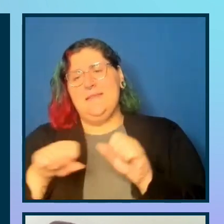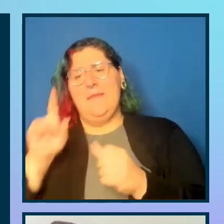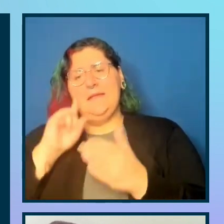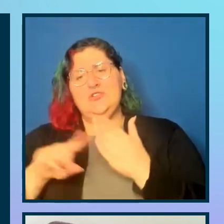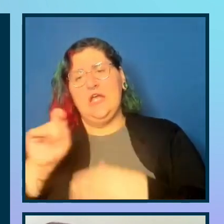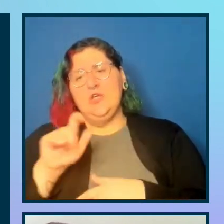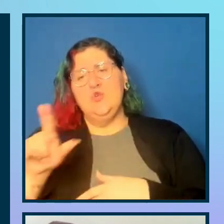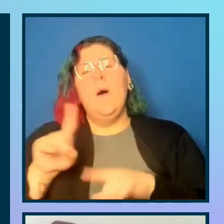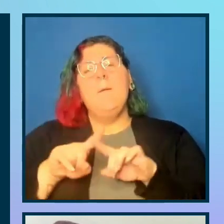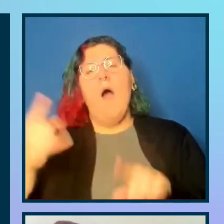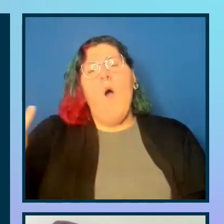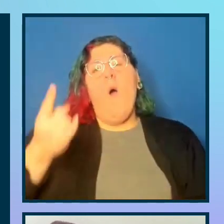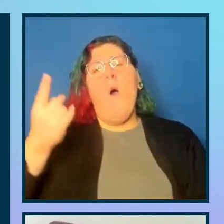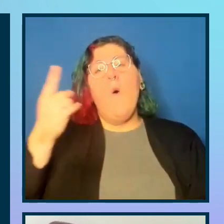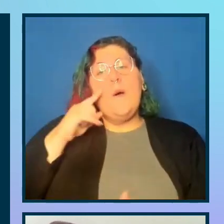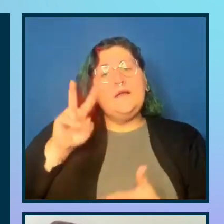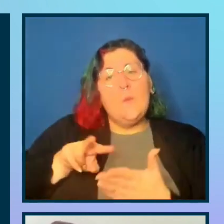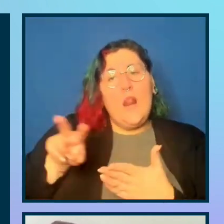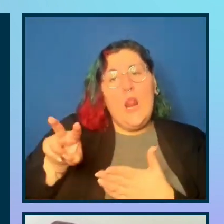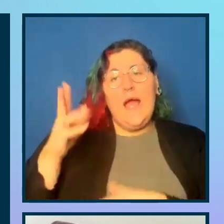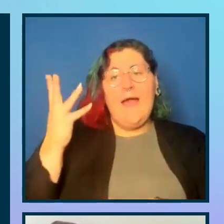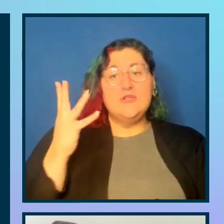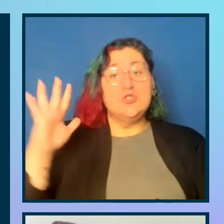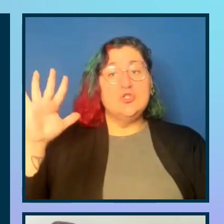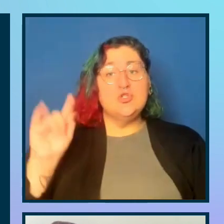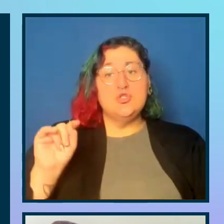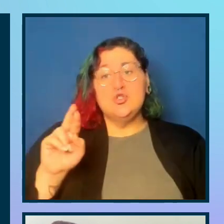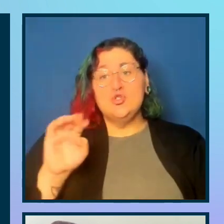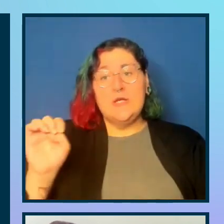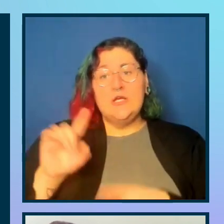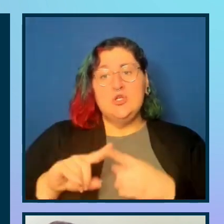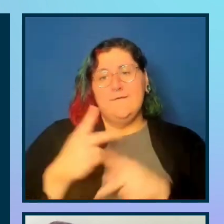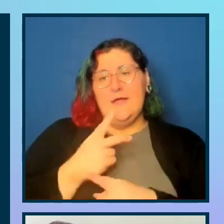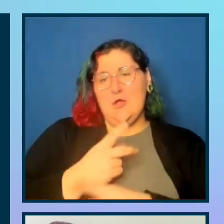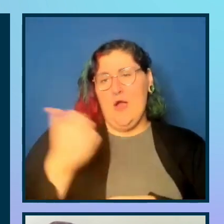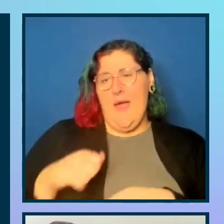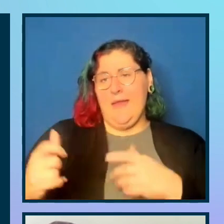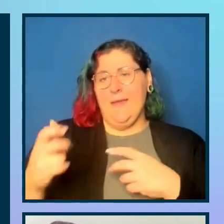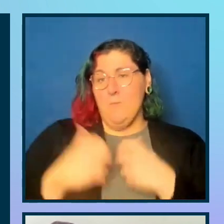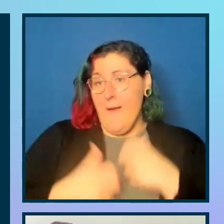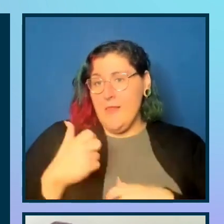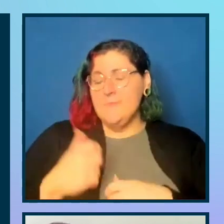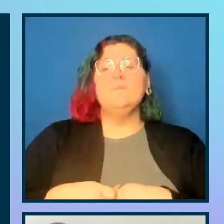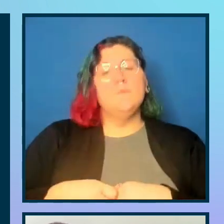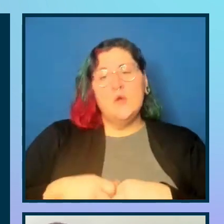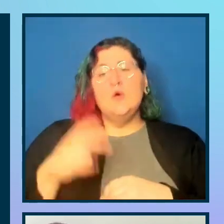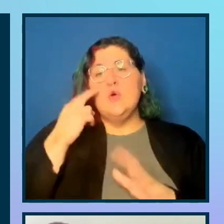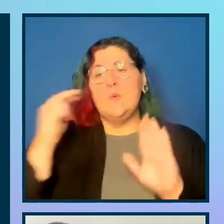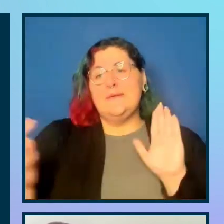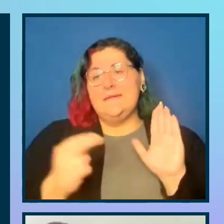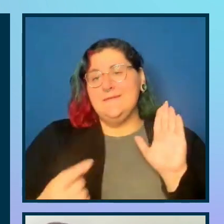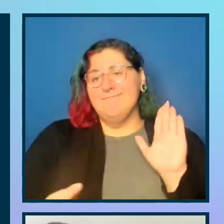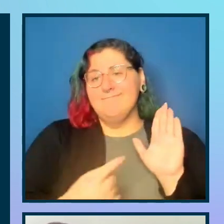tree to figure out if there's any problems. And here we can see we're missing the aria label. So let's address that and add in an aria label. But before